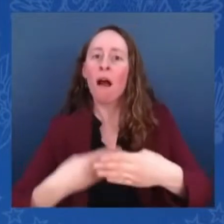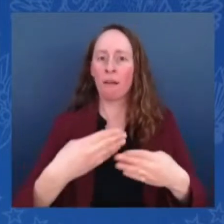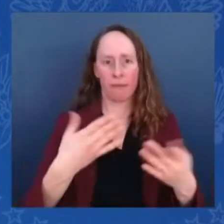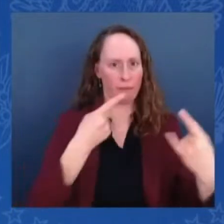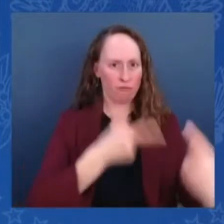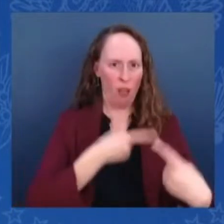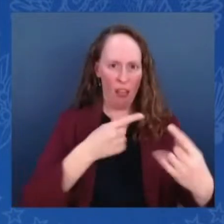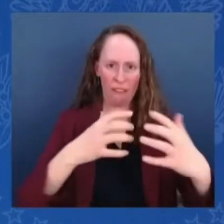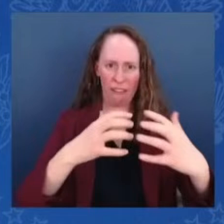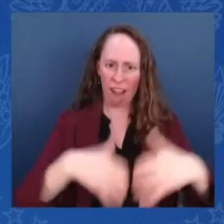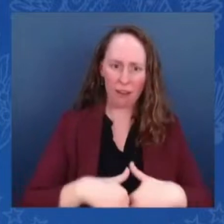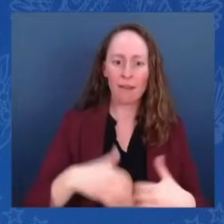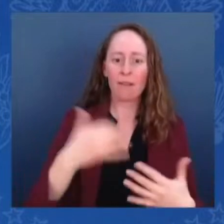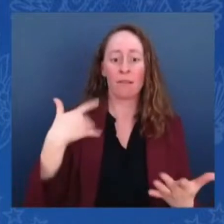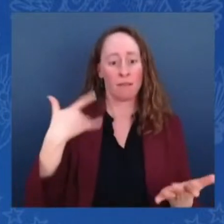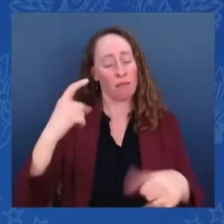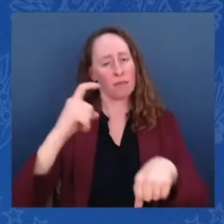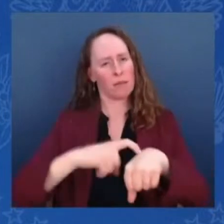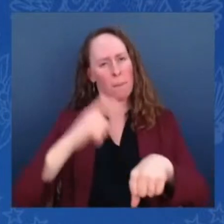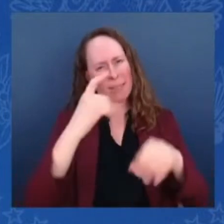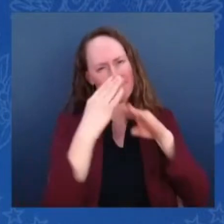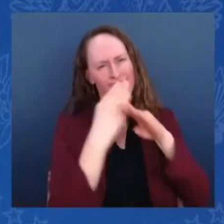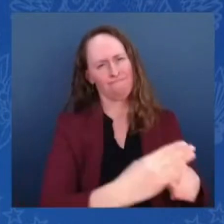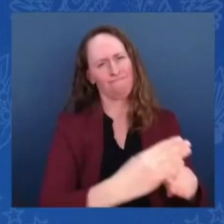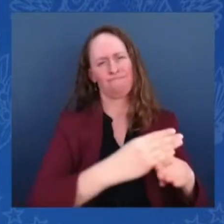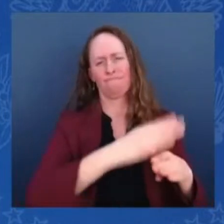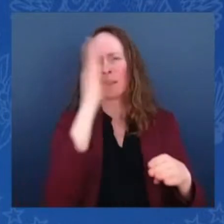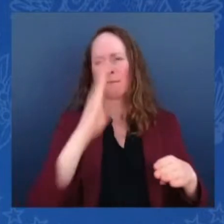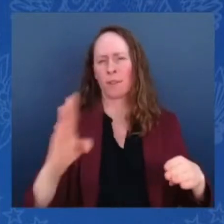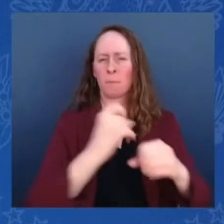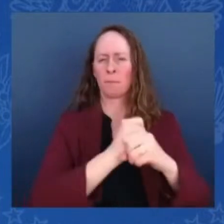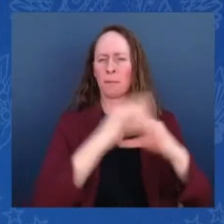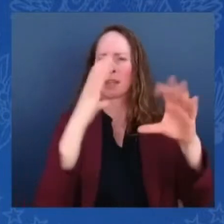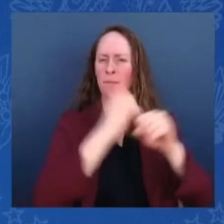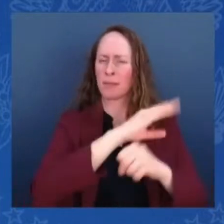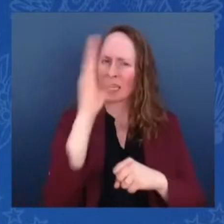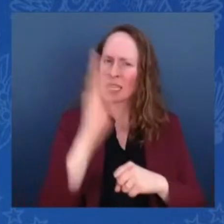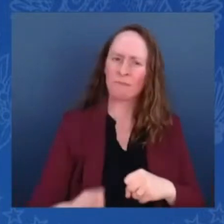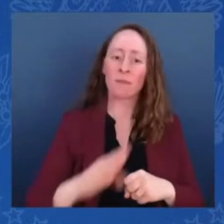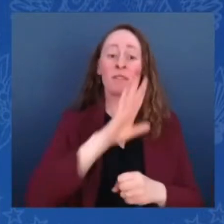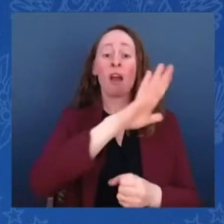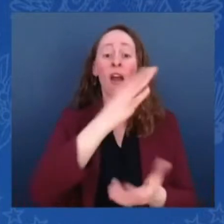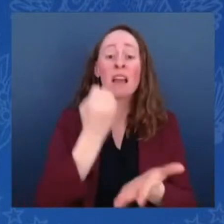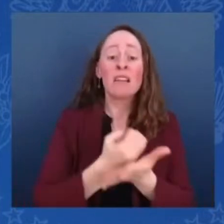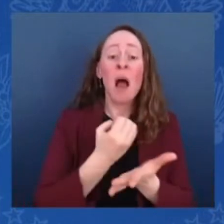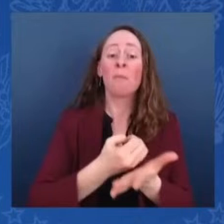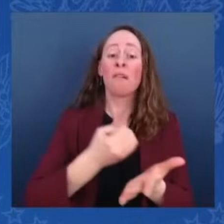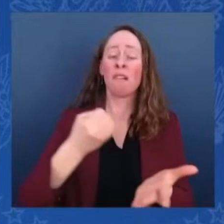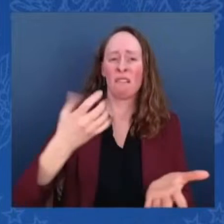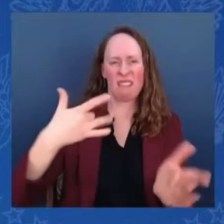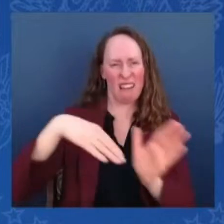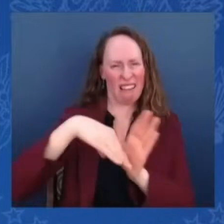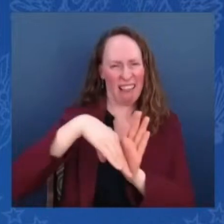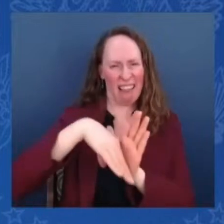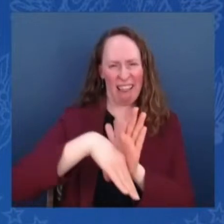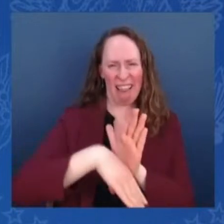Now Iran's economy is in desperate straits. All told, Iran is weaker than it has been in